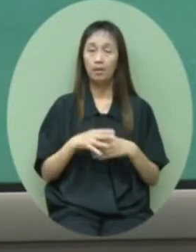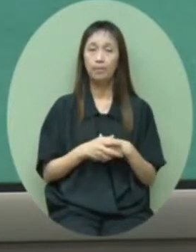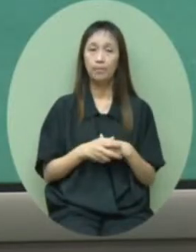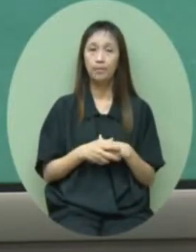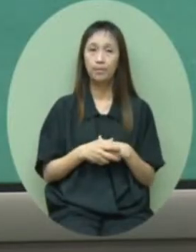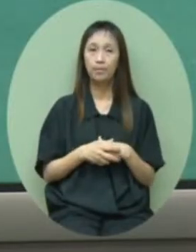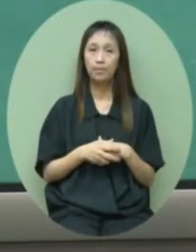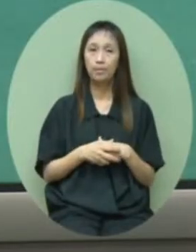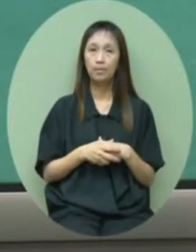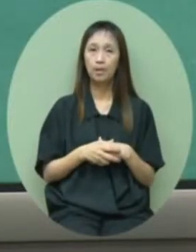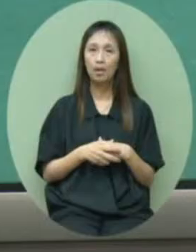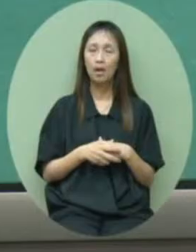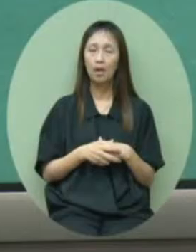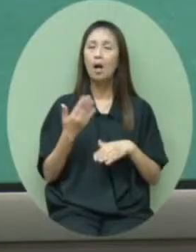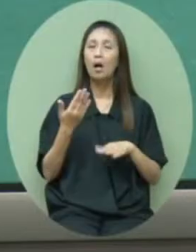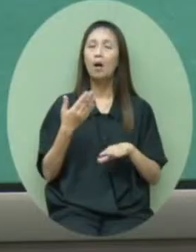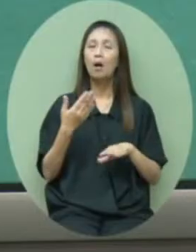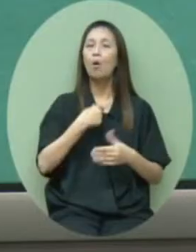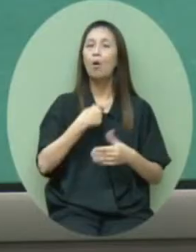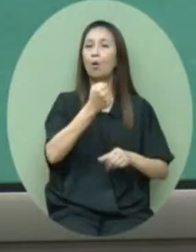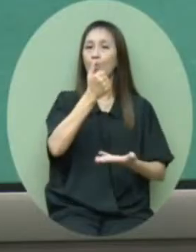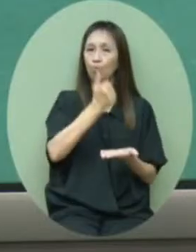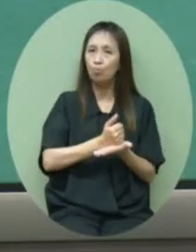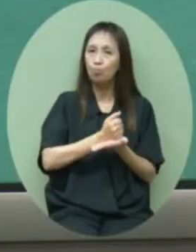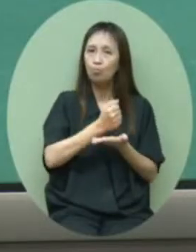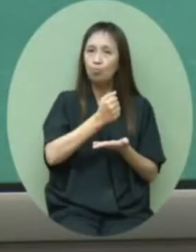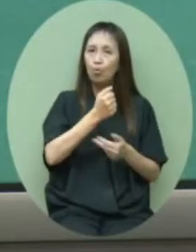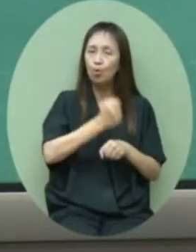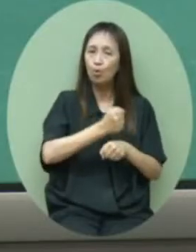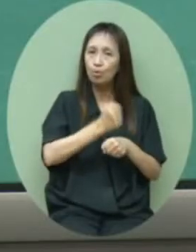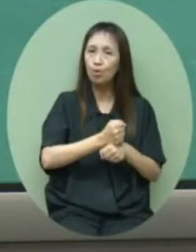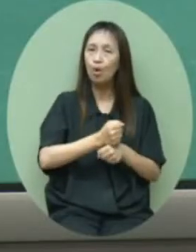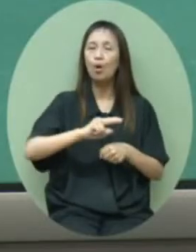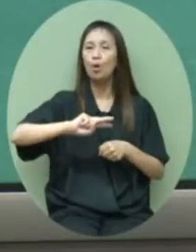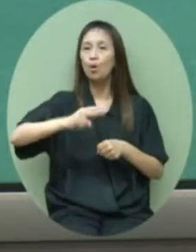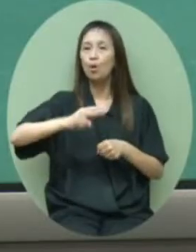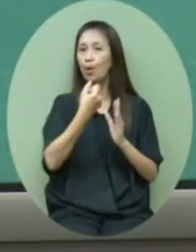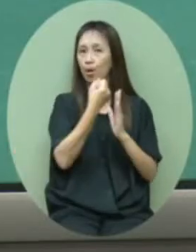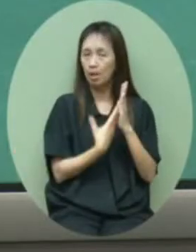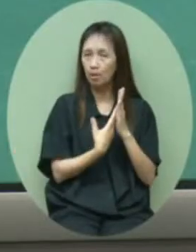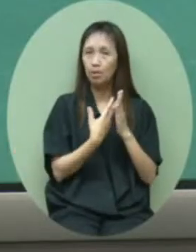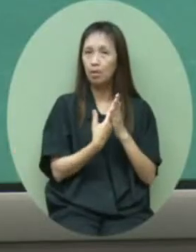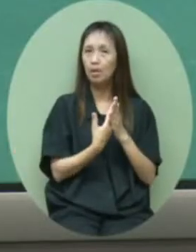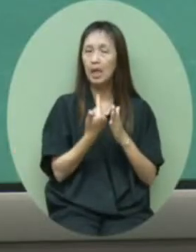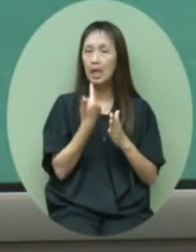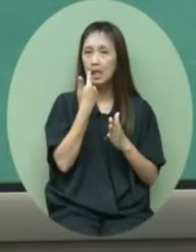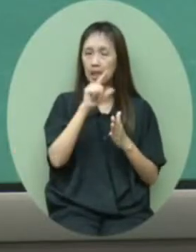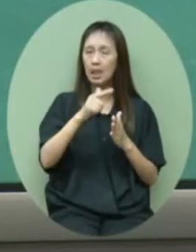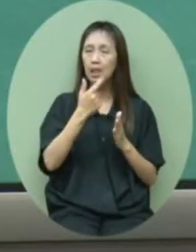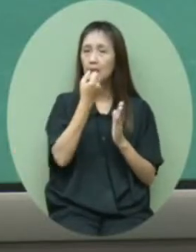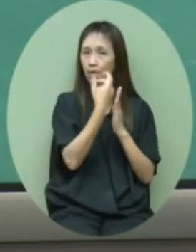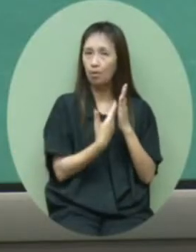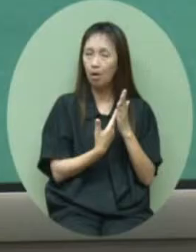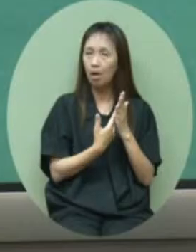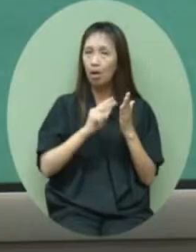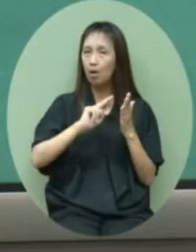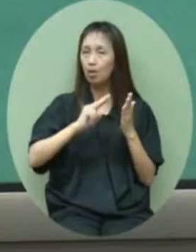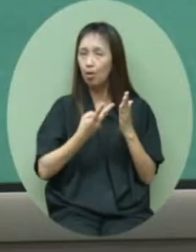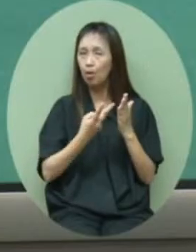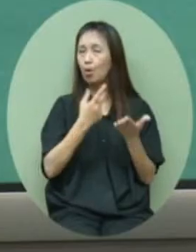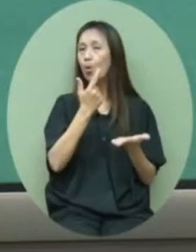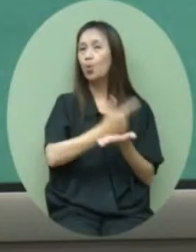and also address risks. Now, since I took up, I have been